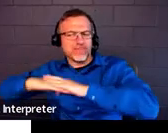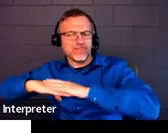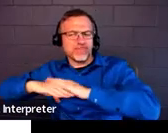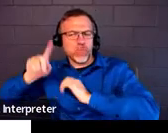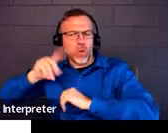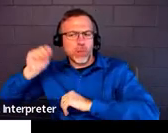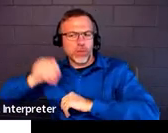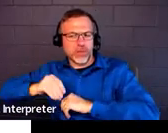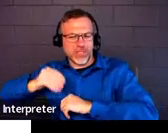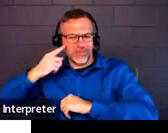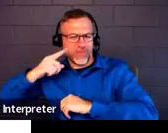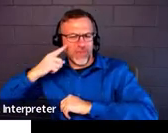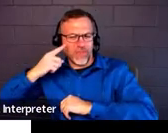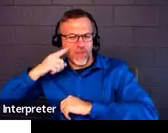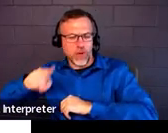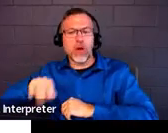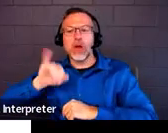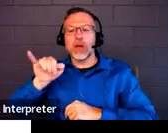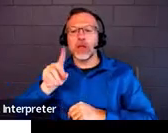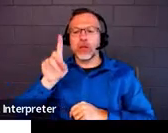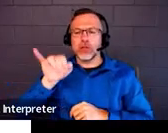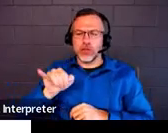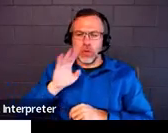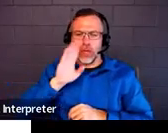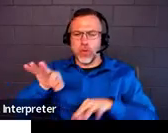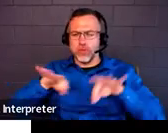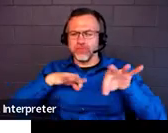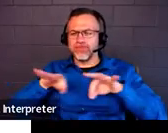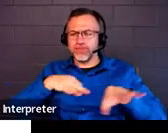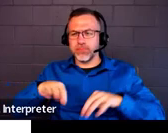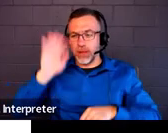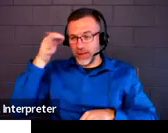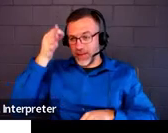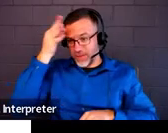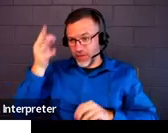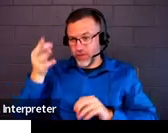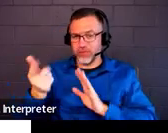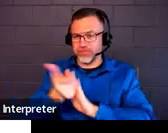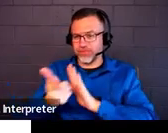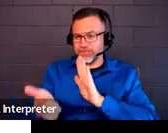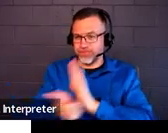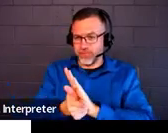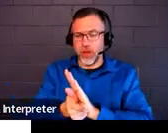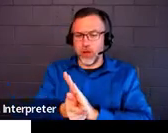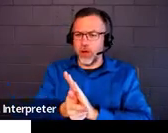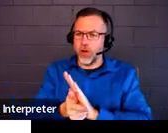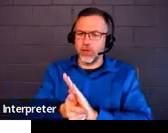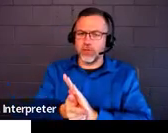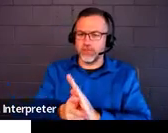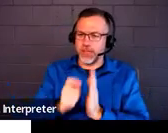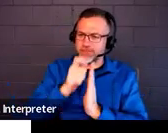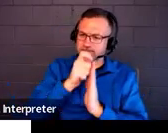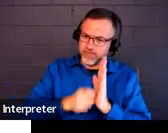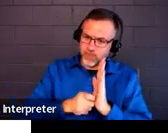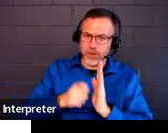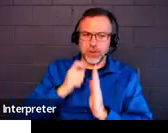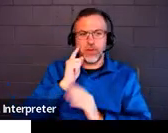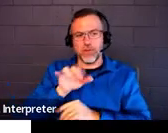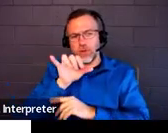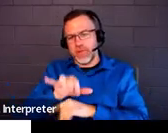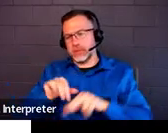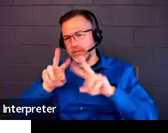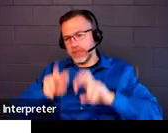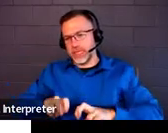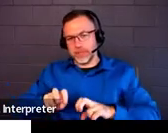Jody's going to come on in a minute and she's going to talk about the federal legislation that's behind the alternate assessment. We're going to